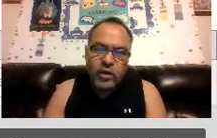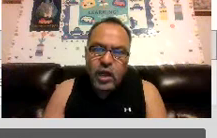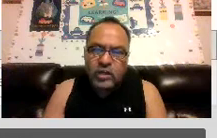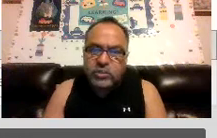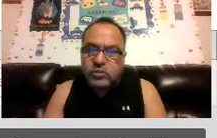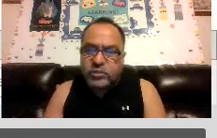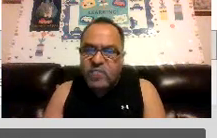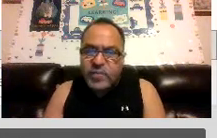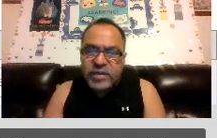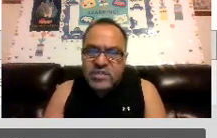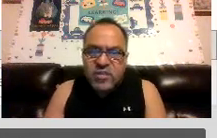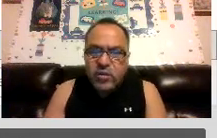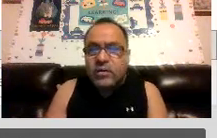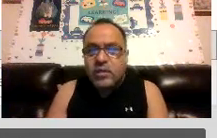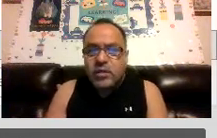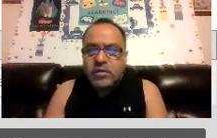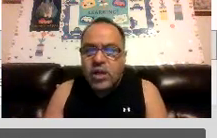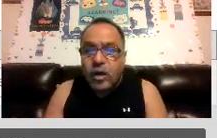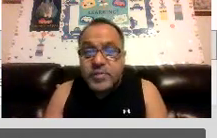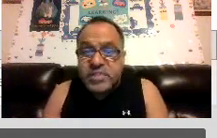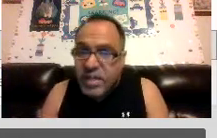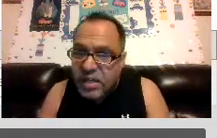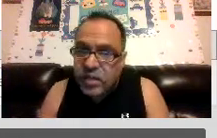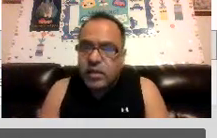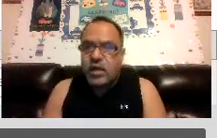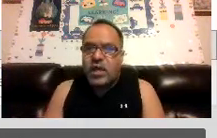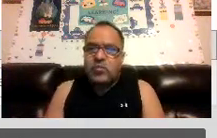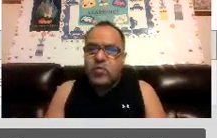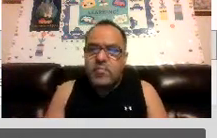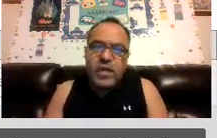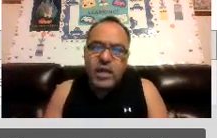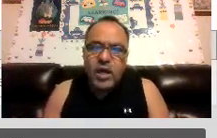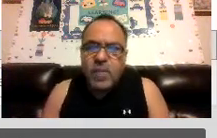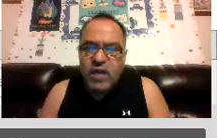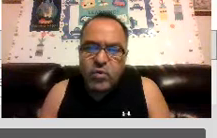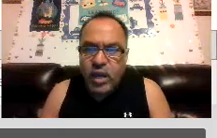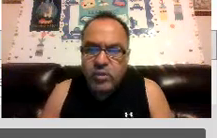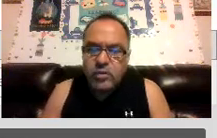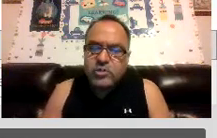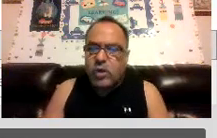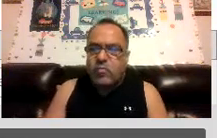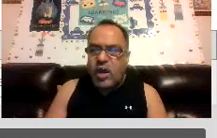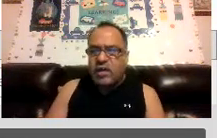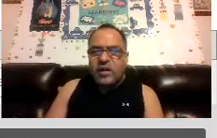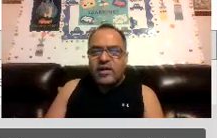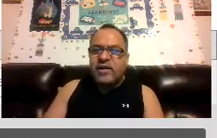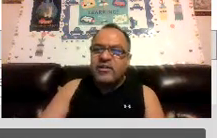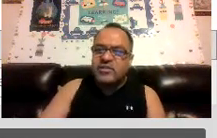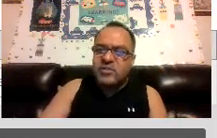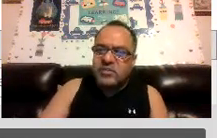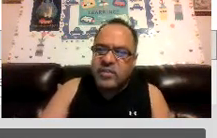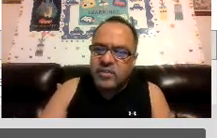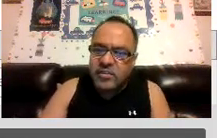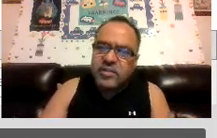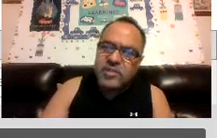brother. Our stones came from inside the earth. They are obsidian and were made by a volcano. So I'm right. Ah,